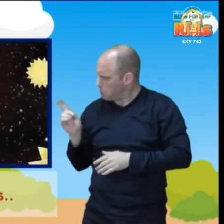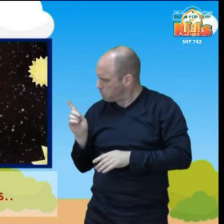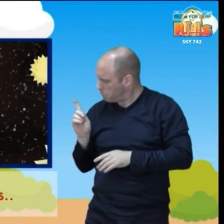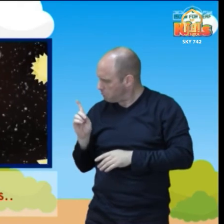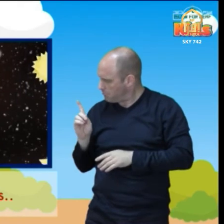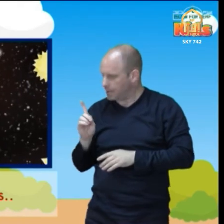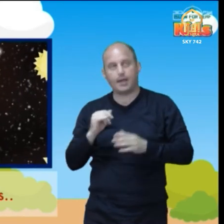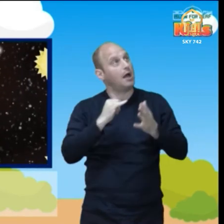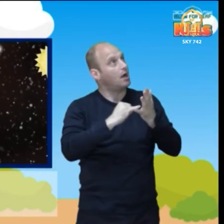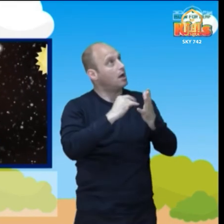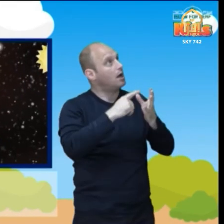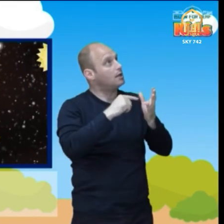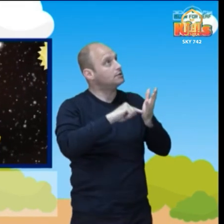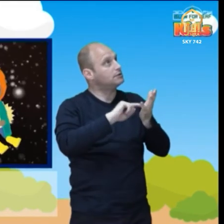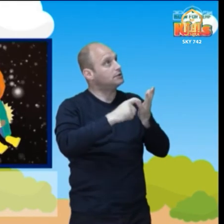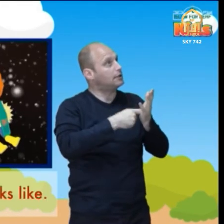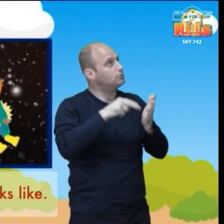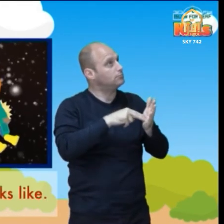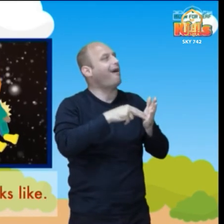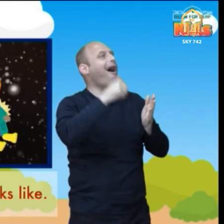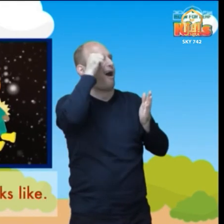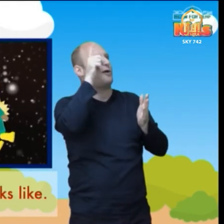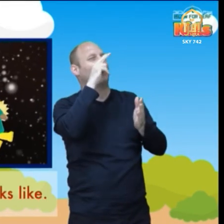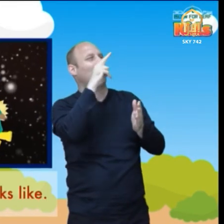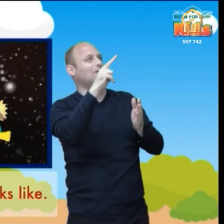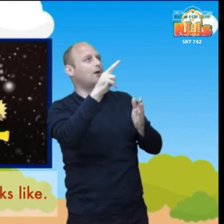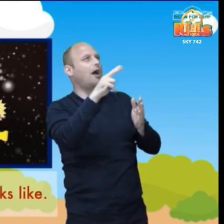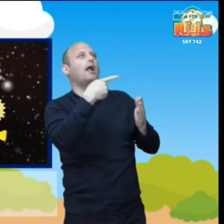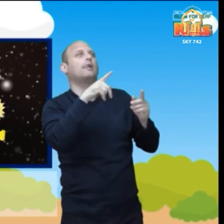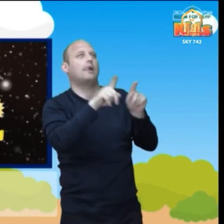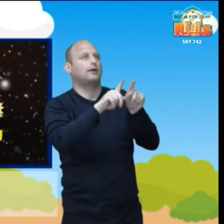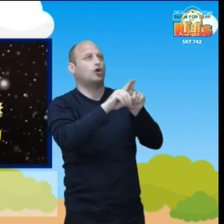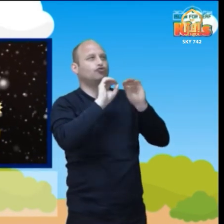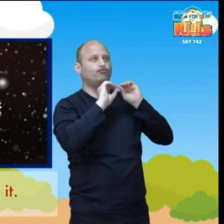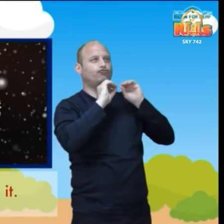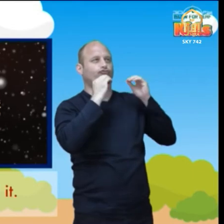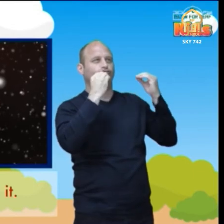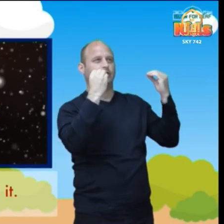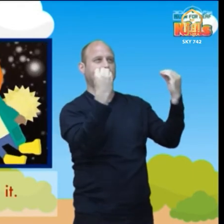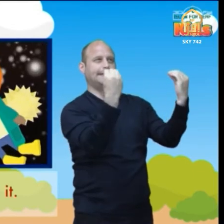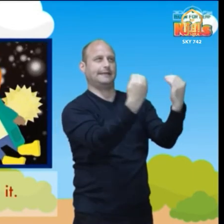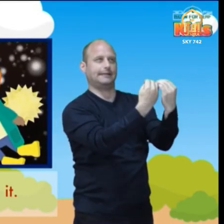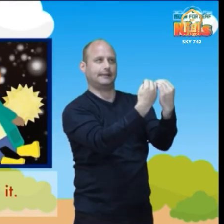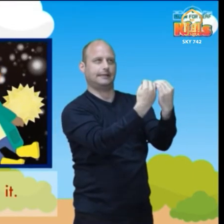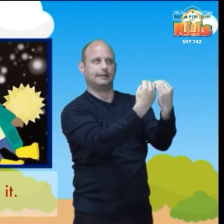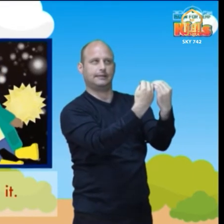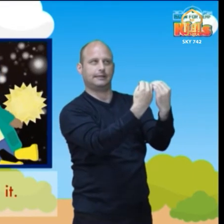is... Saturn? I know what Saturn looks like. Saturn has a big ring around